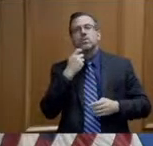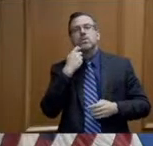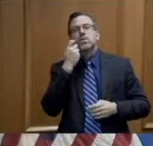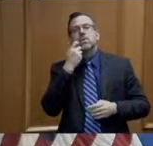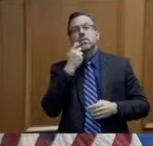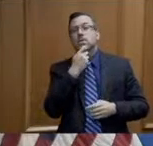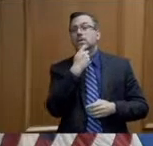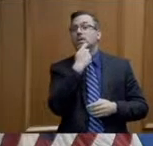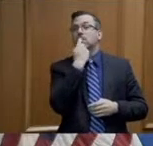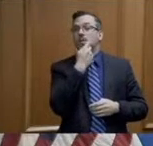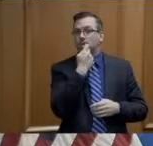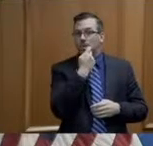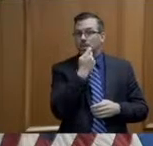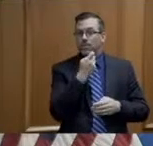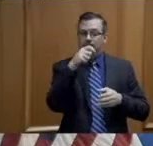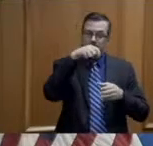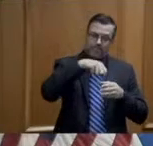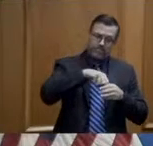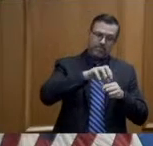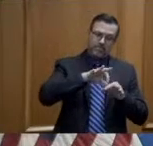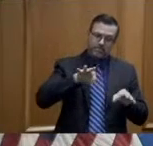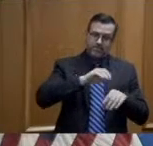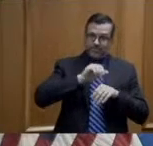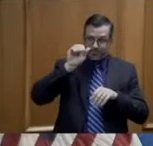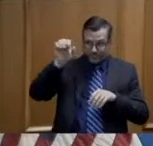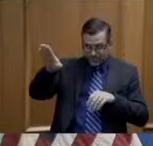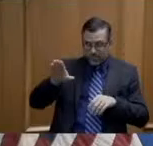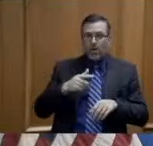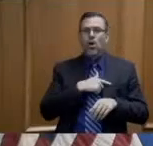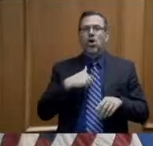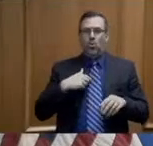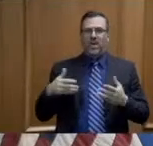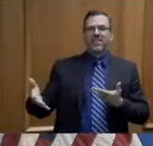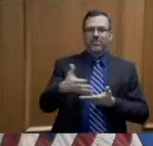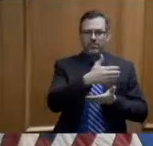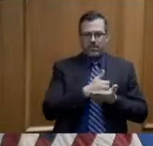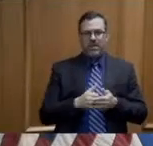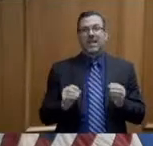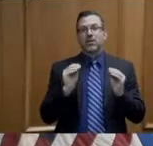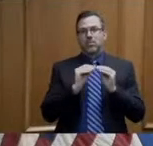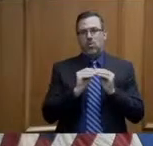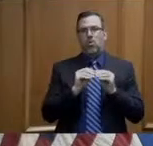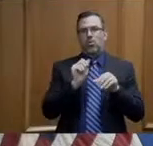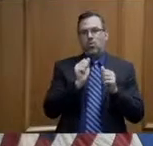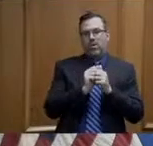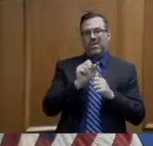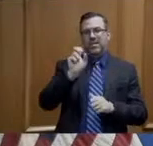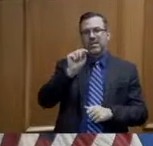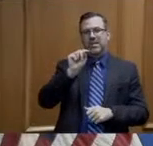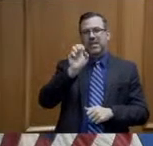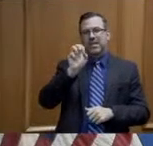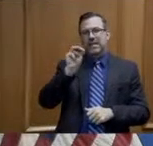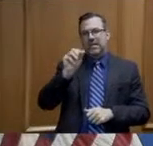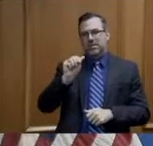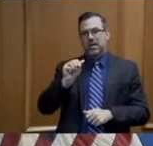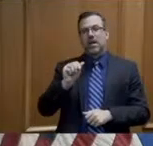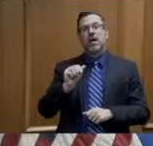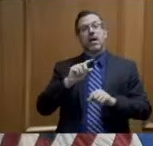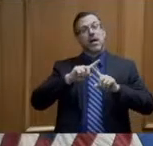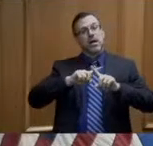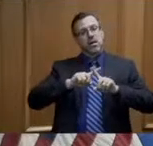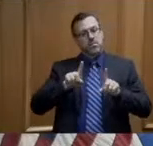not only have we been able to procure more through our supply chain and our partners at TEMA, but there's also been an expansion of